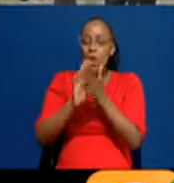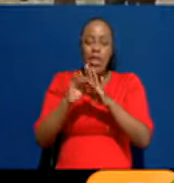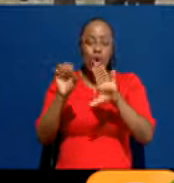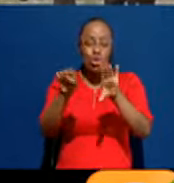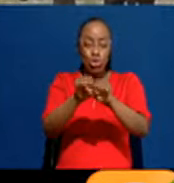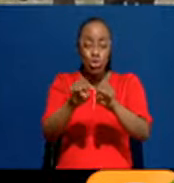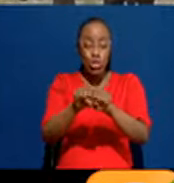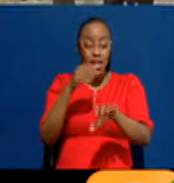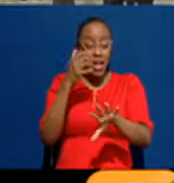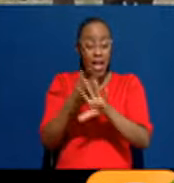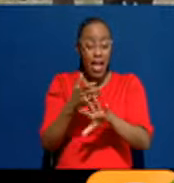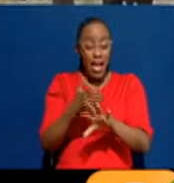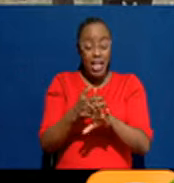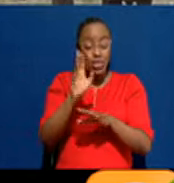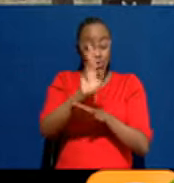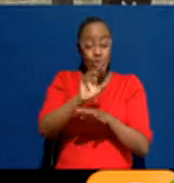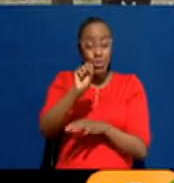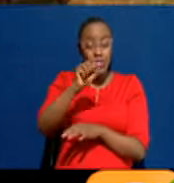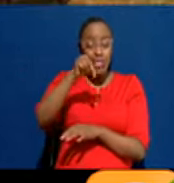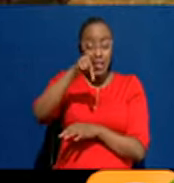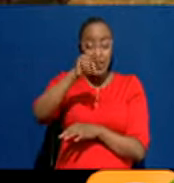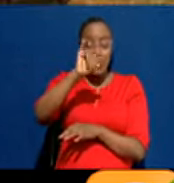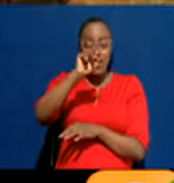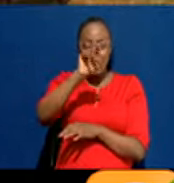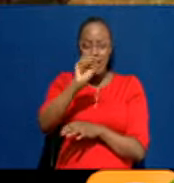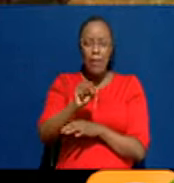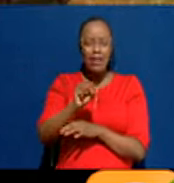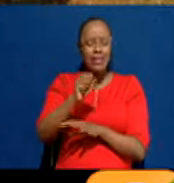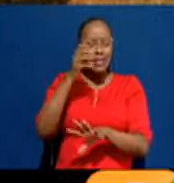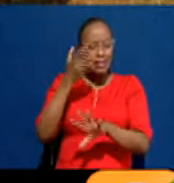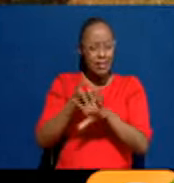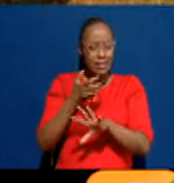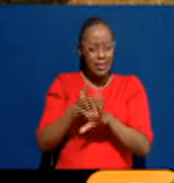it difficult getting used to spikes? Kabisa. Kwanza track. Yeah. Hey.